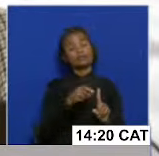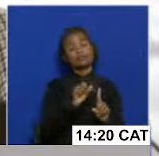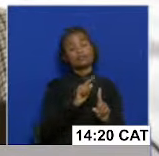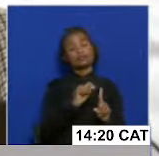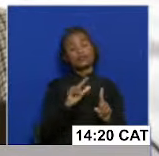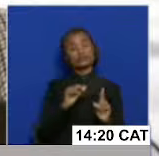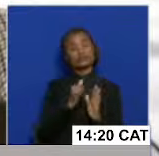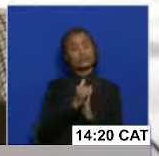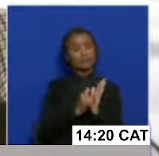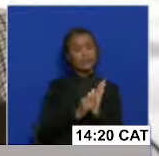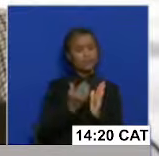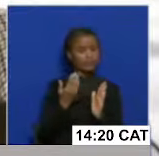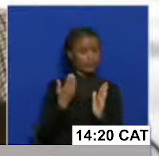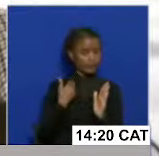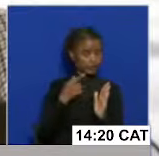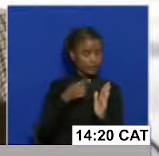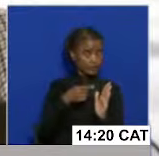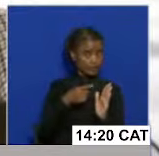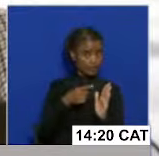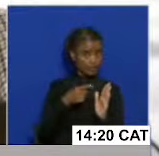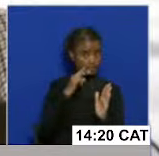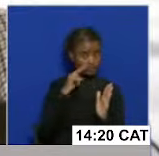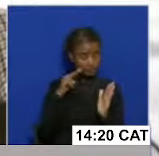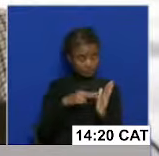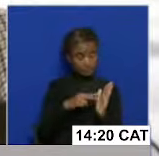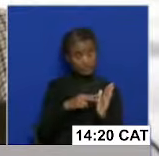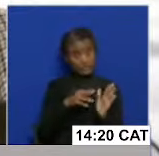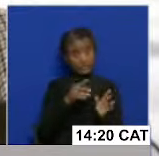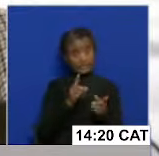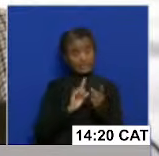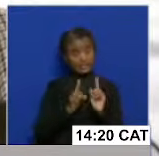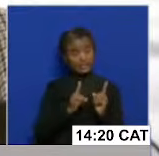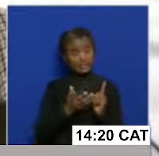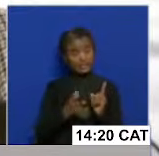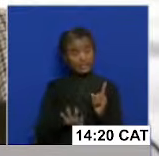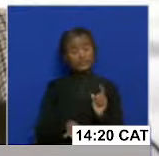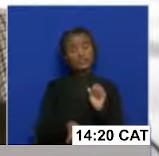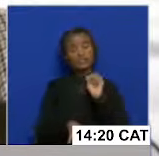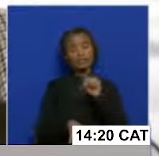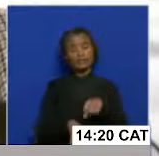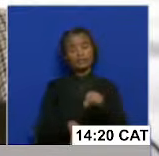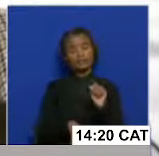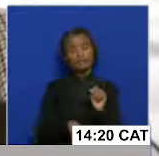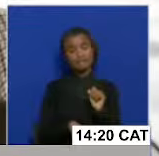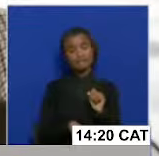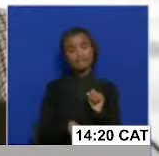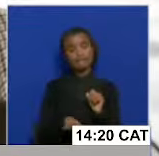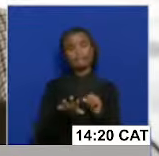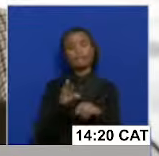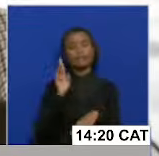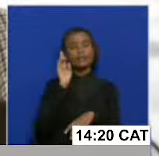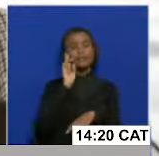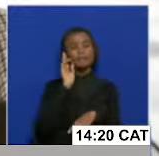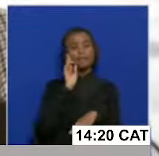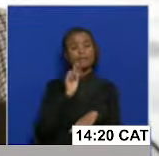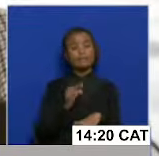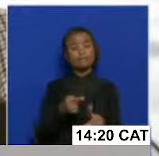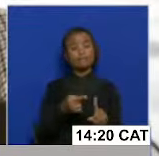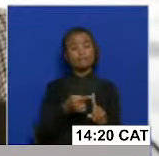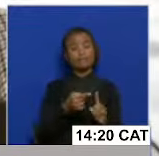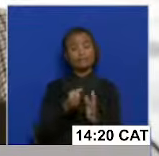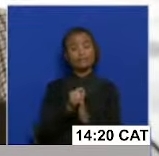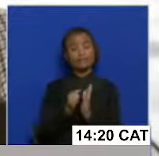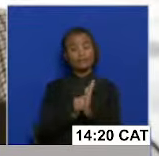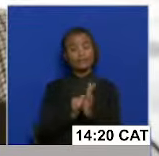And Yes. you noticed that she didn't, change the statement. There was a